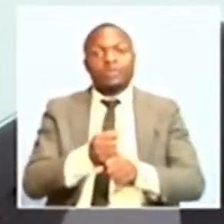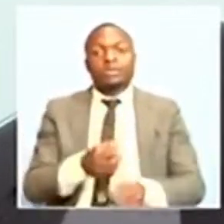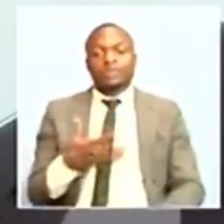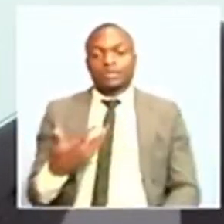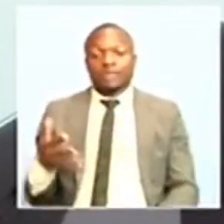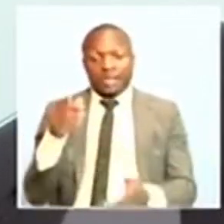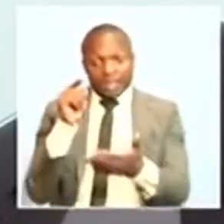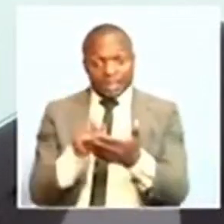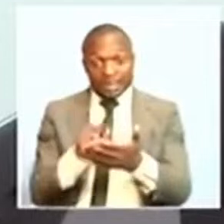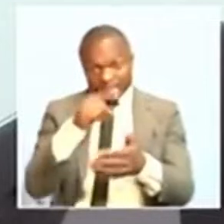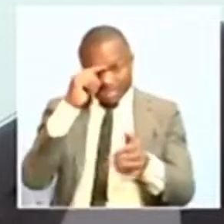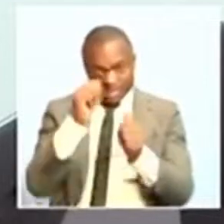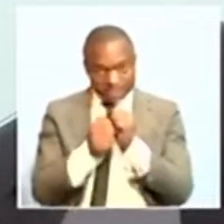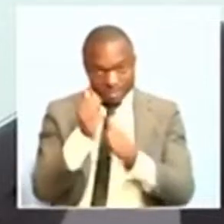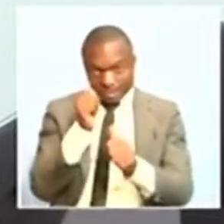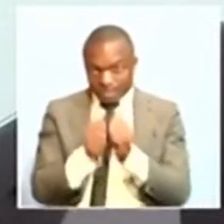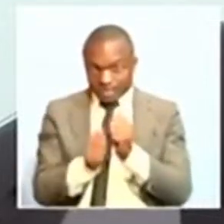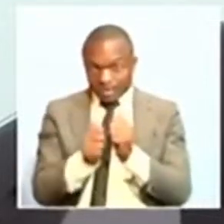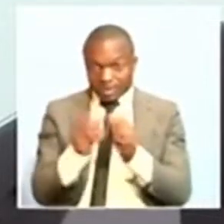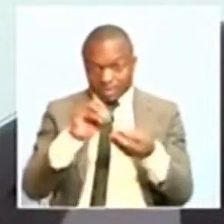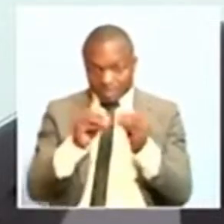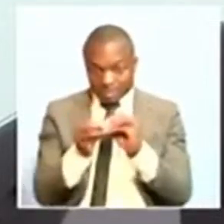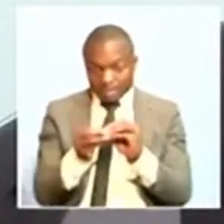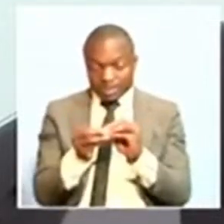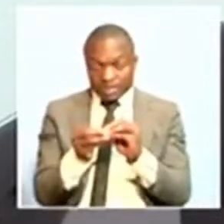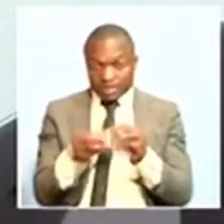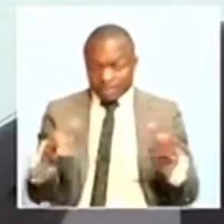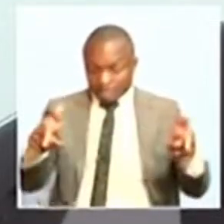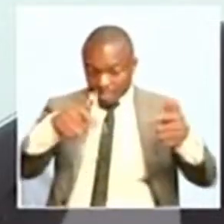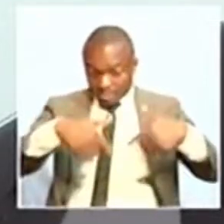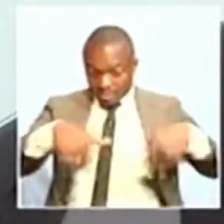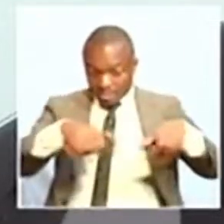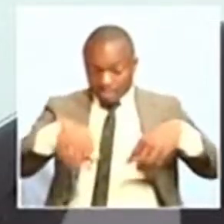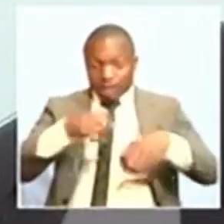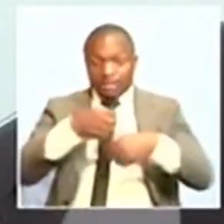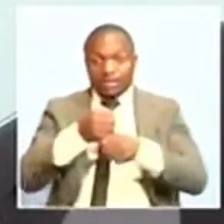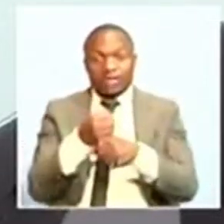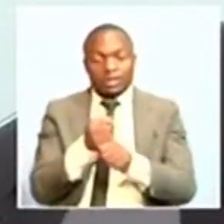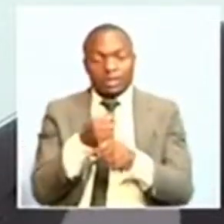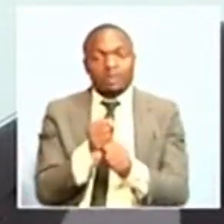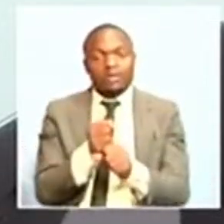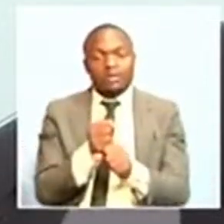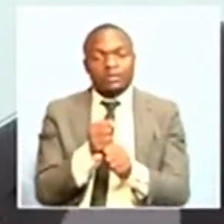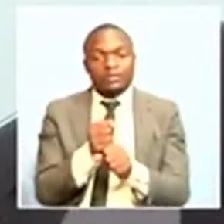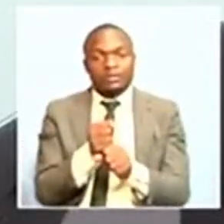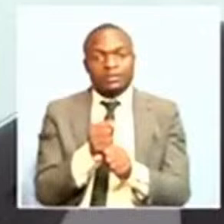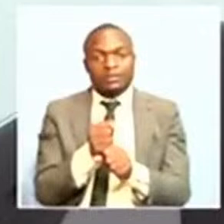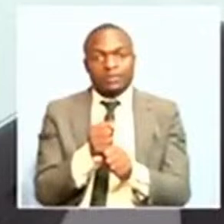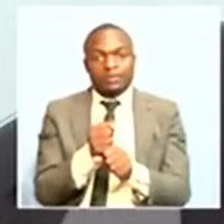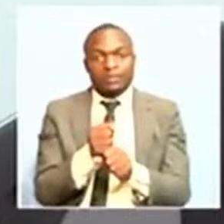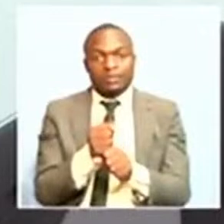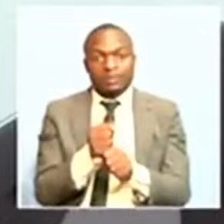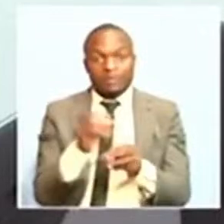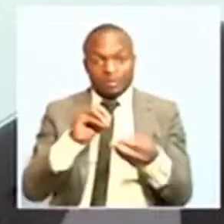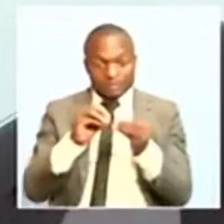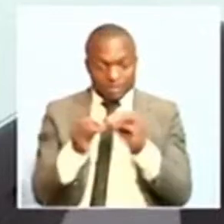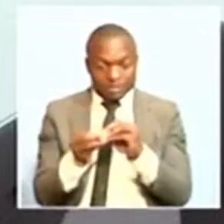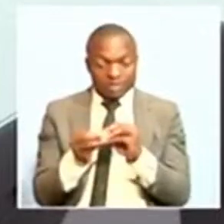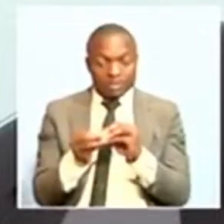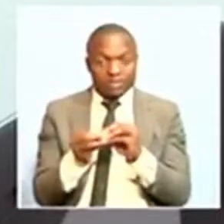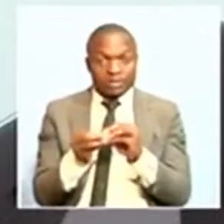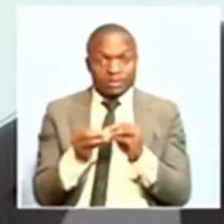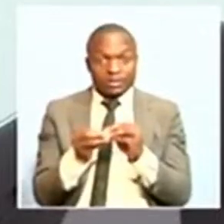this is because the excise duty on locally produced non-alcoholic beverages is based on the rate